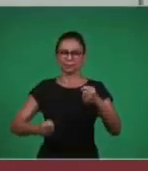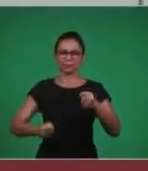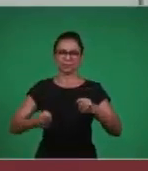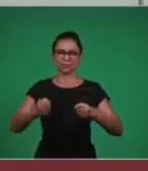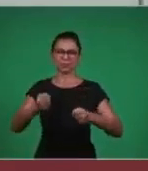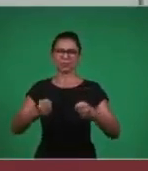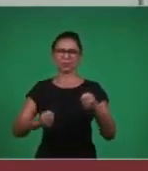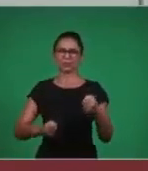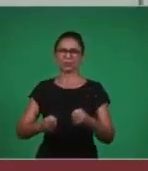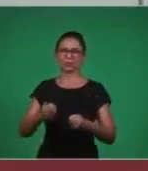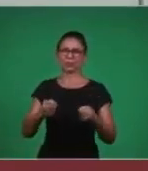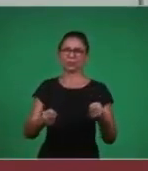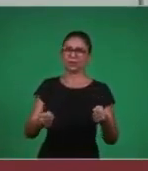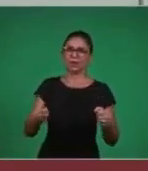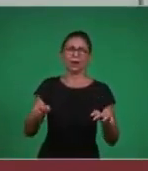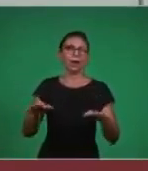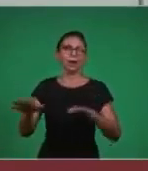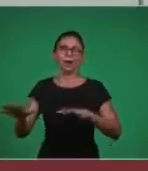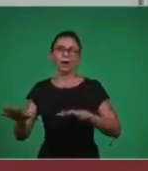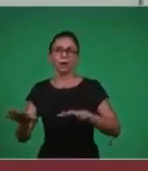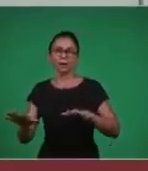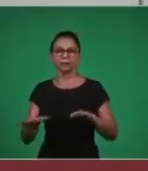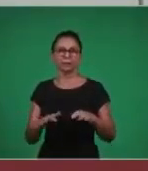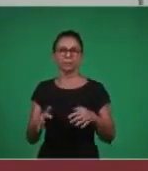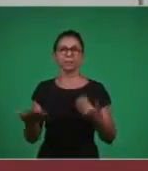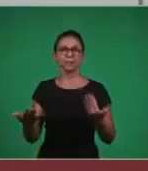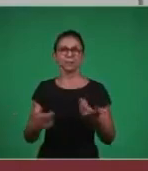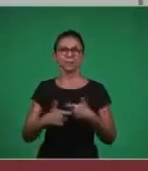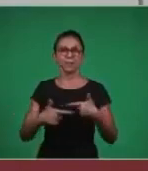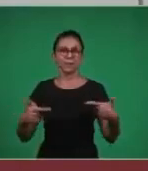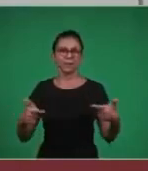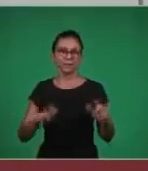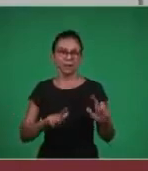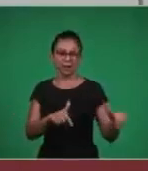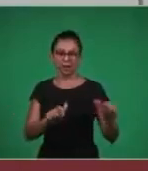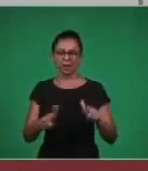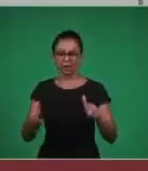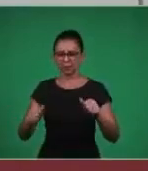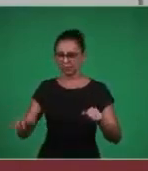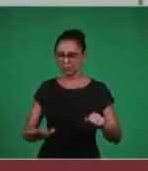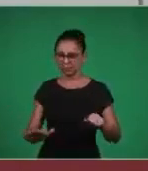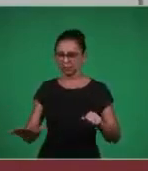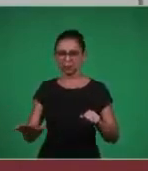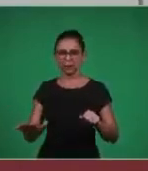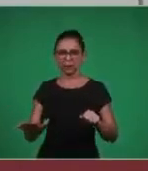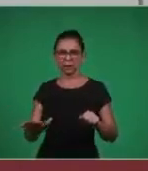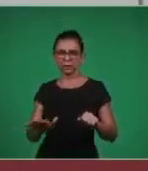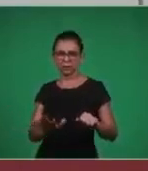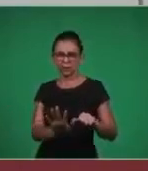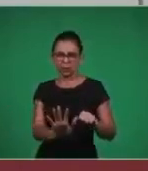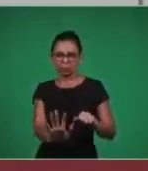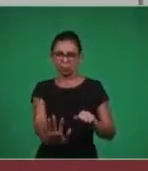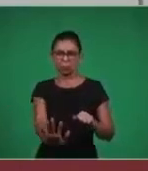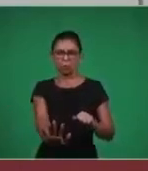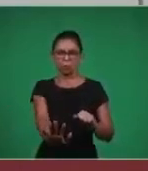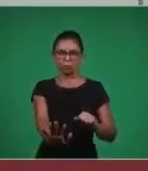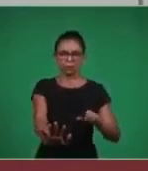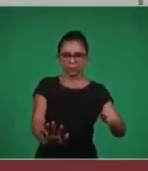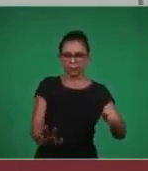to drive. There are so many functions that we need to do at the same time, right? You need to do the shift and the